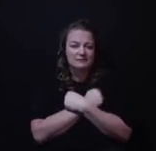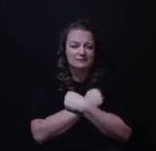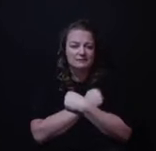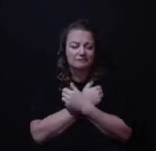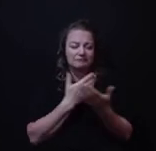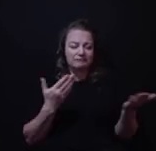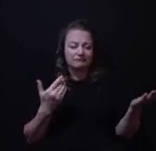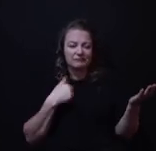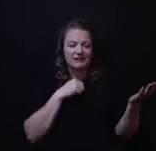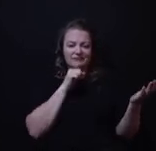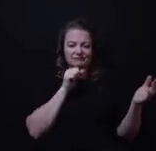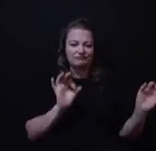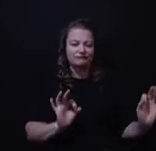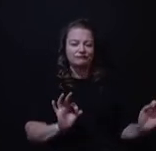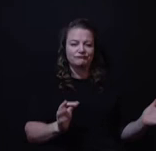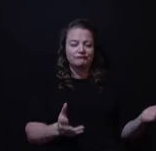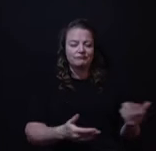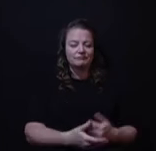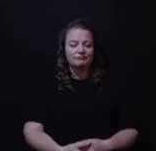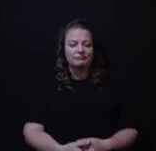I'm just noisy,